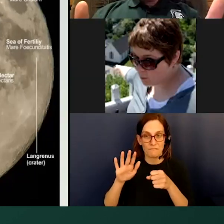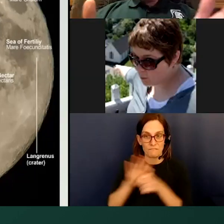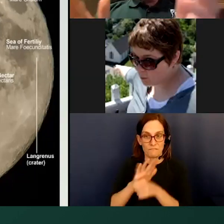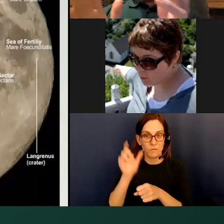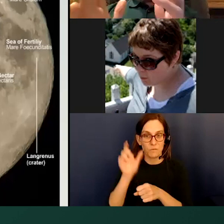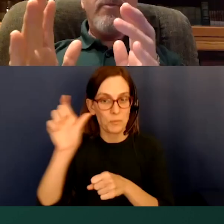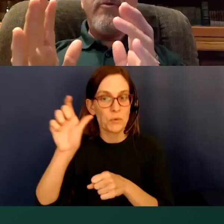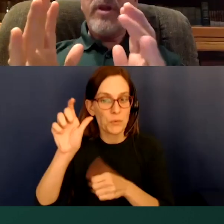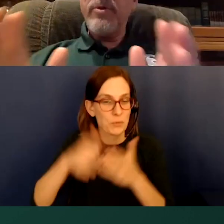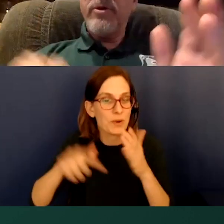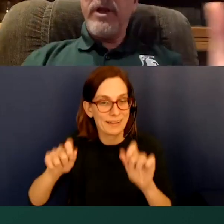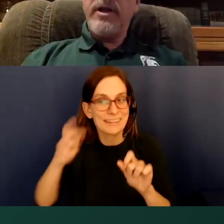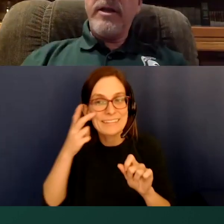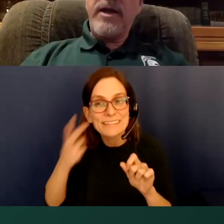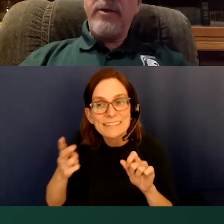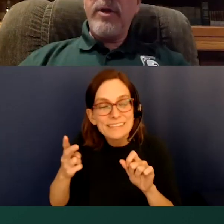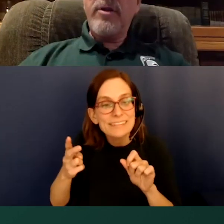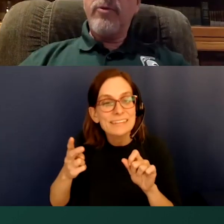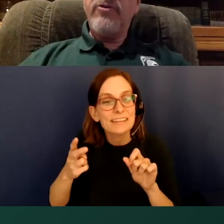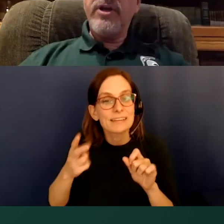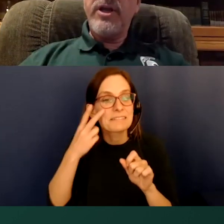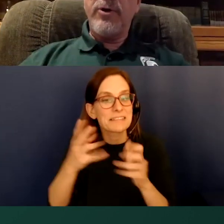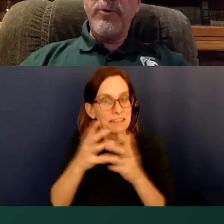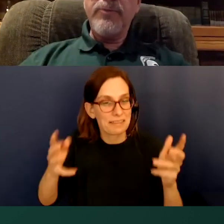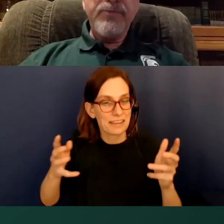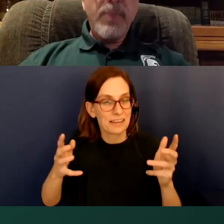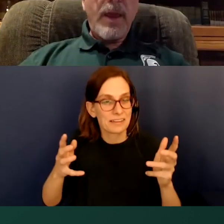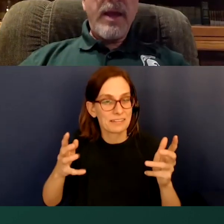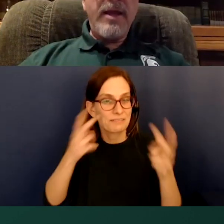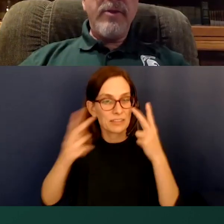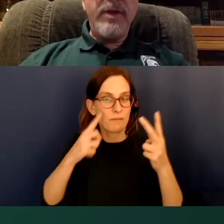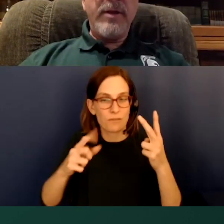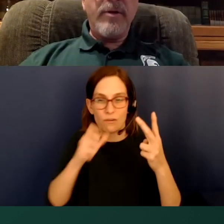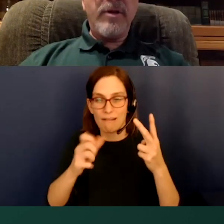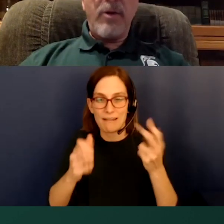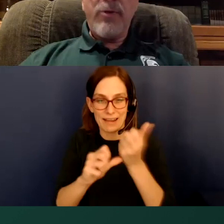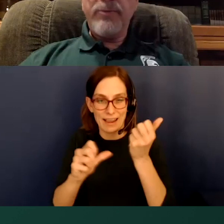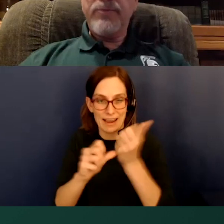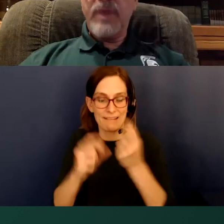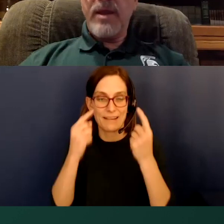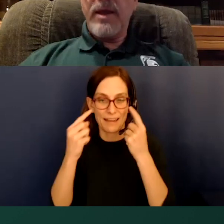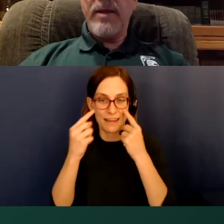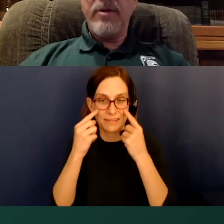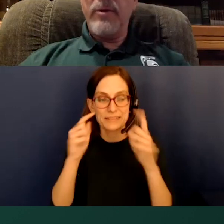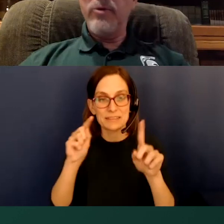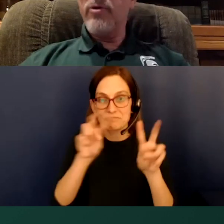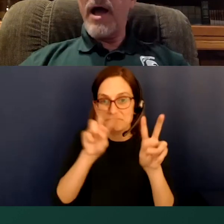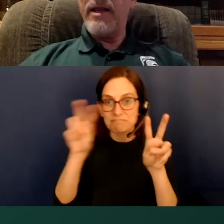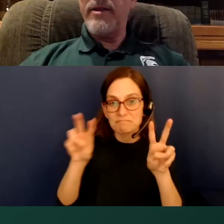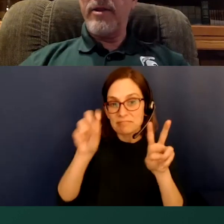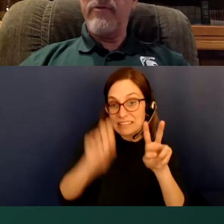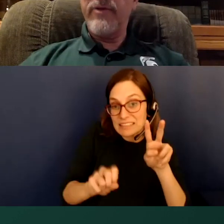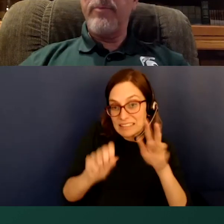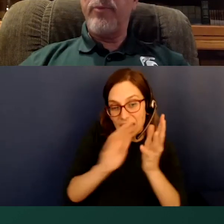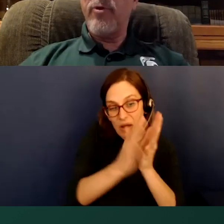lot. Visible to the unaided eye, this region here in the south is the lunar